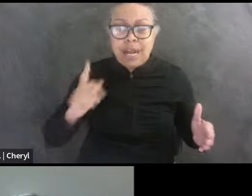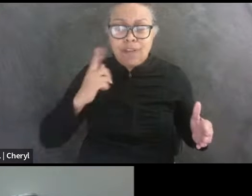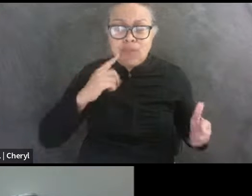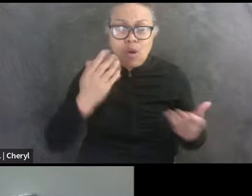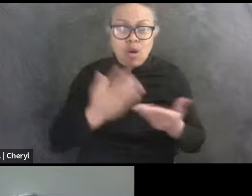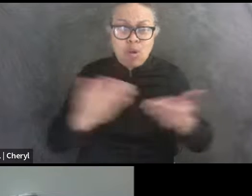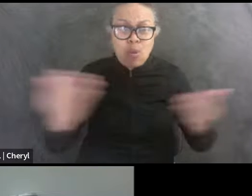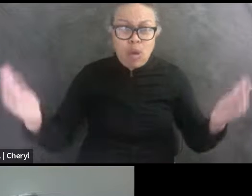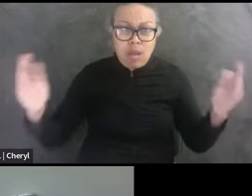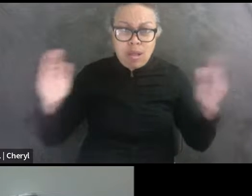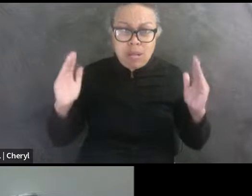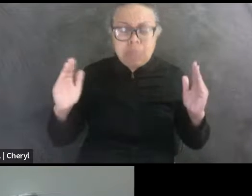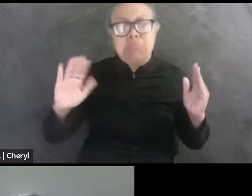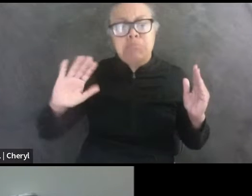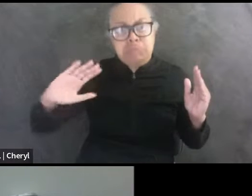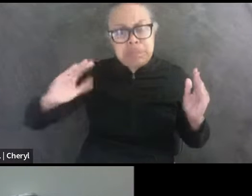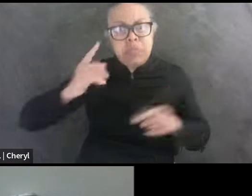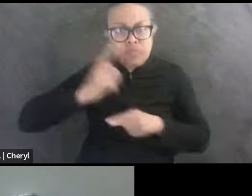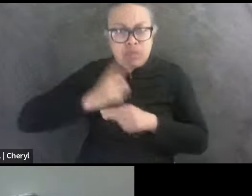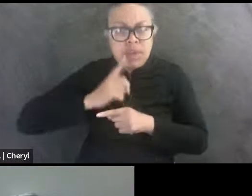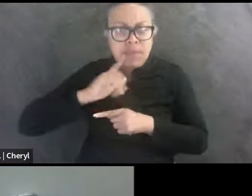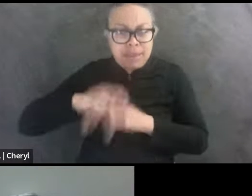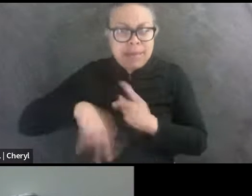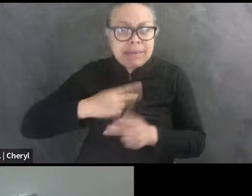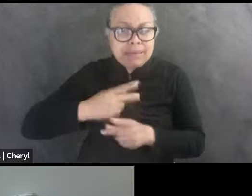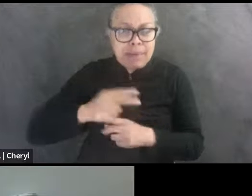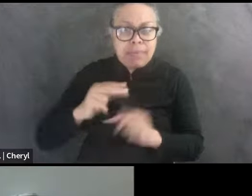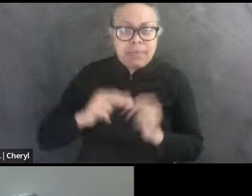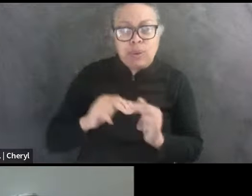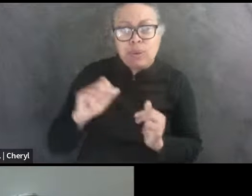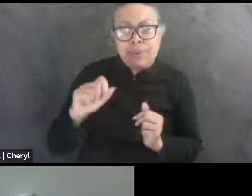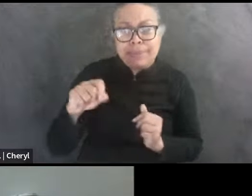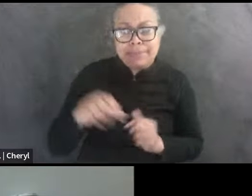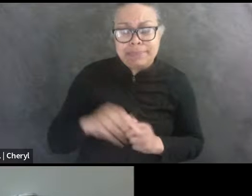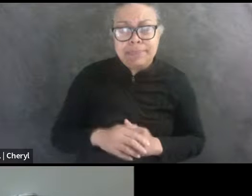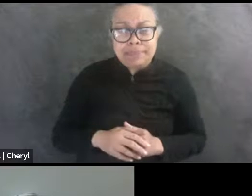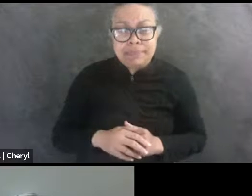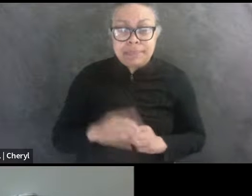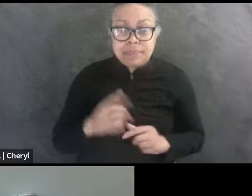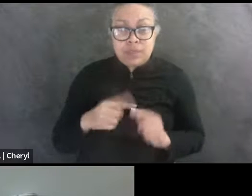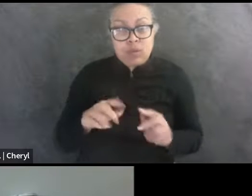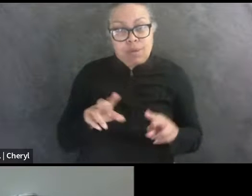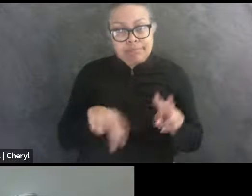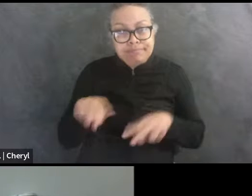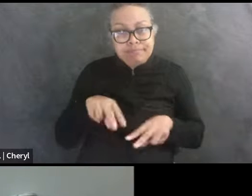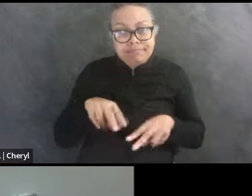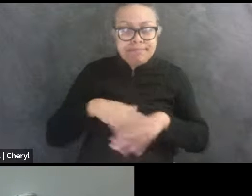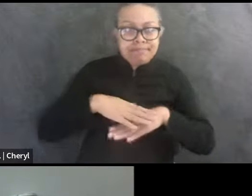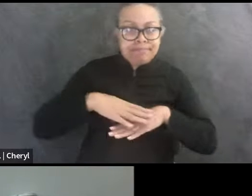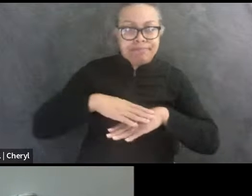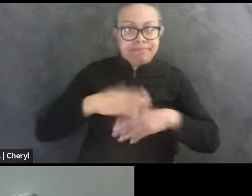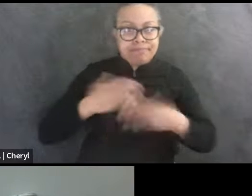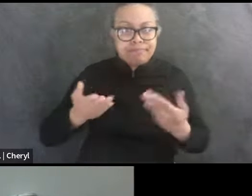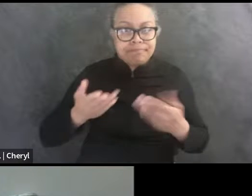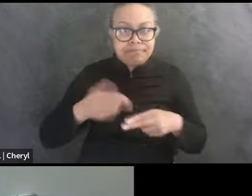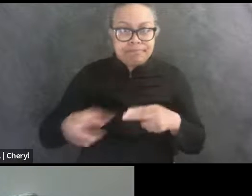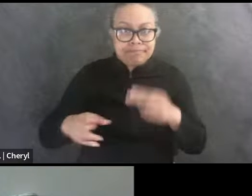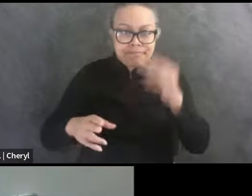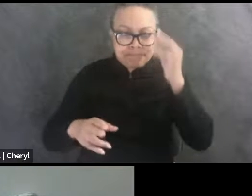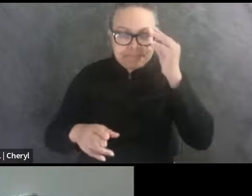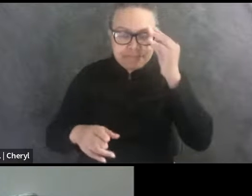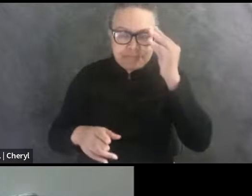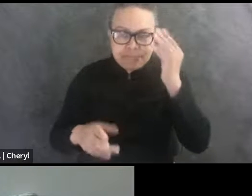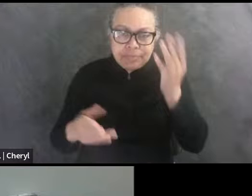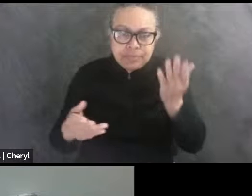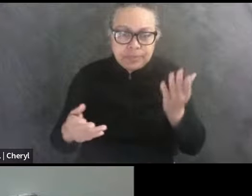about right for that type of building. So just based on kind of a 30-second thought exercise,